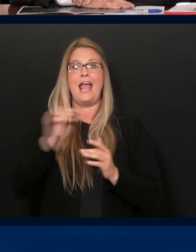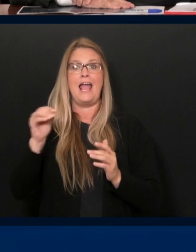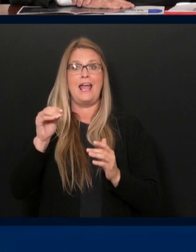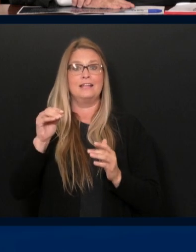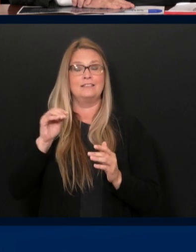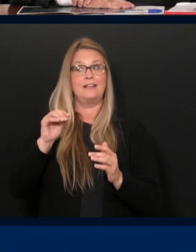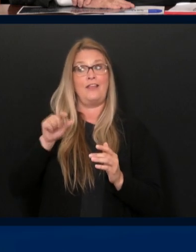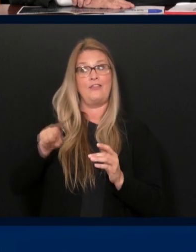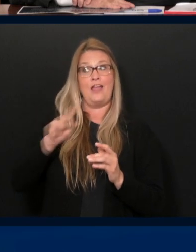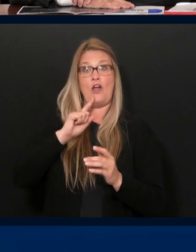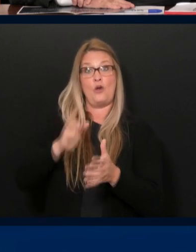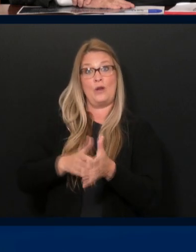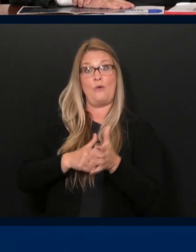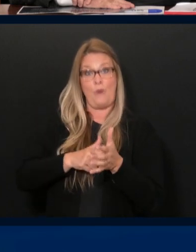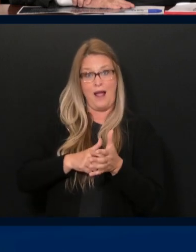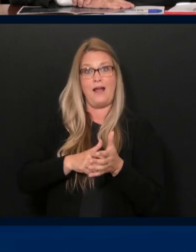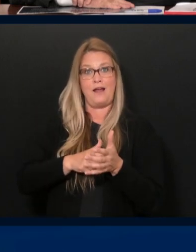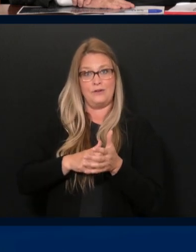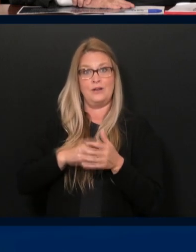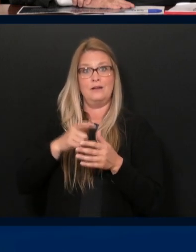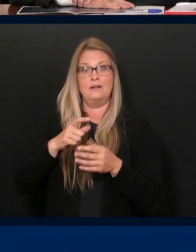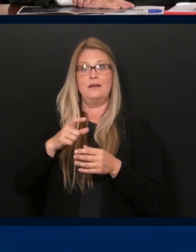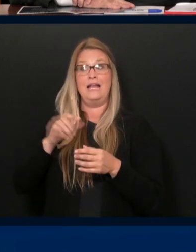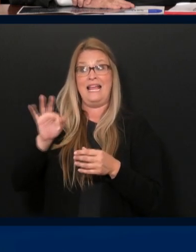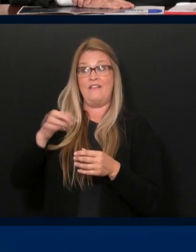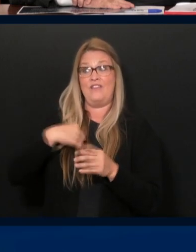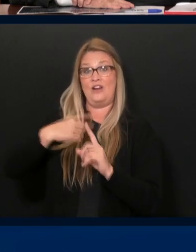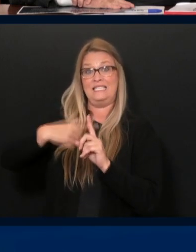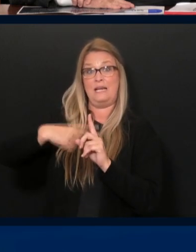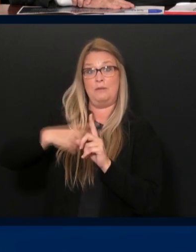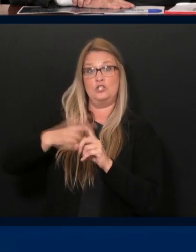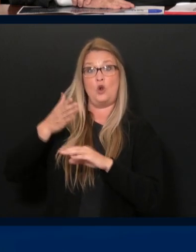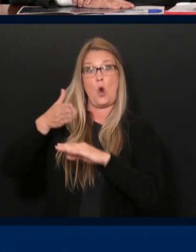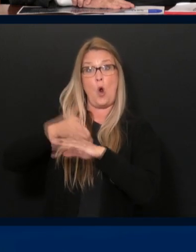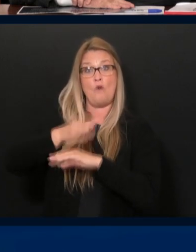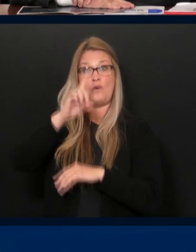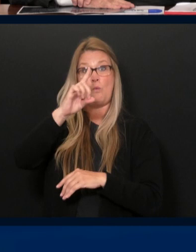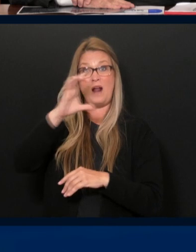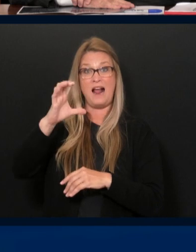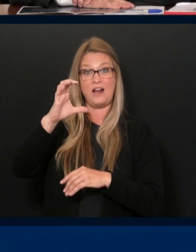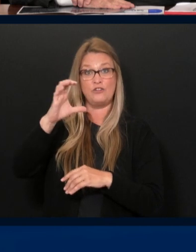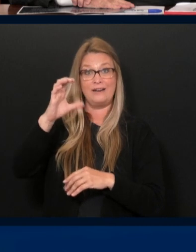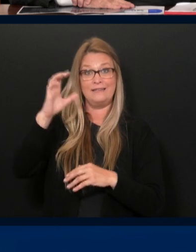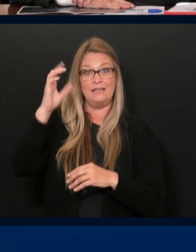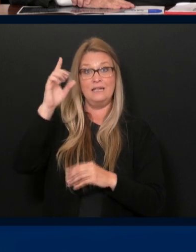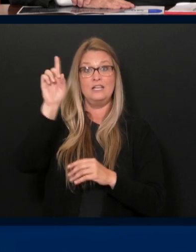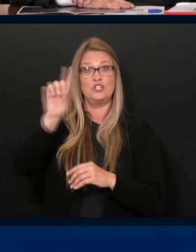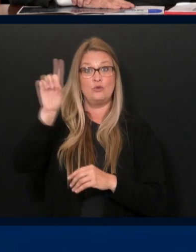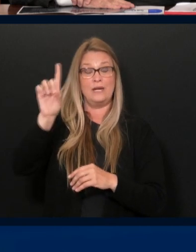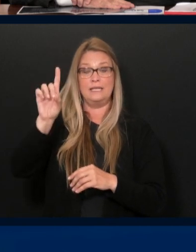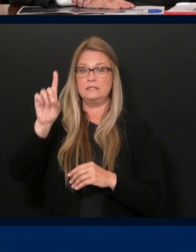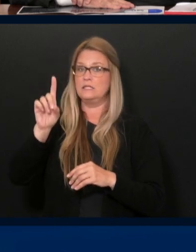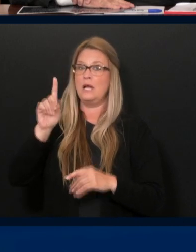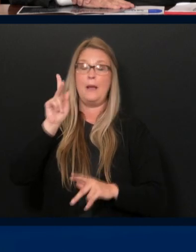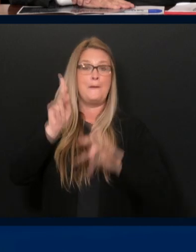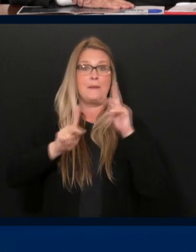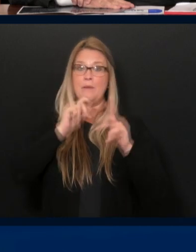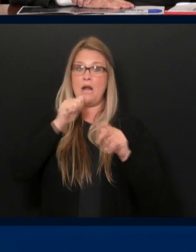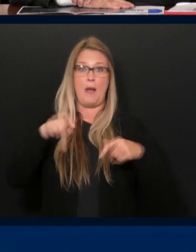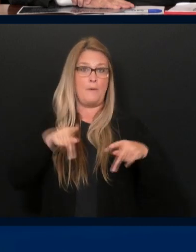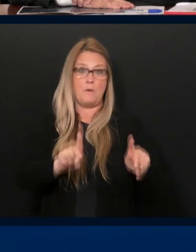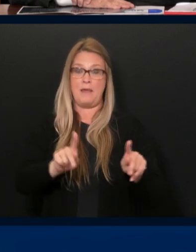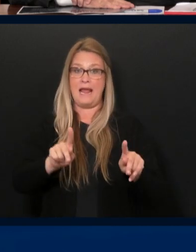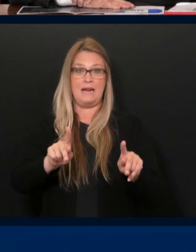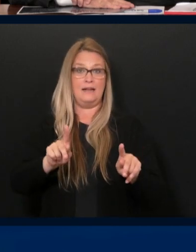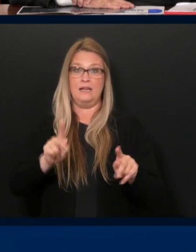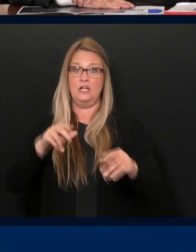to check temperatures and everything. If temperatures are over 100 degrees, the riders are not permitted